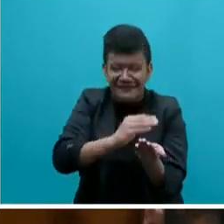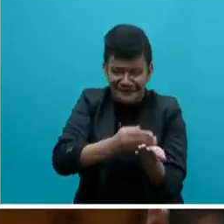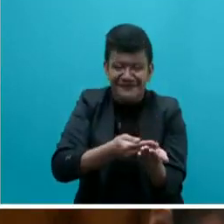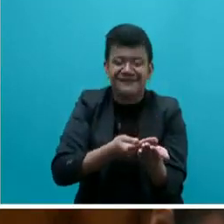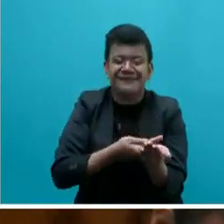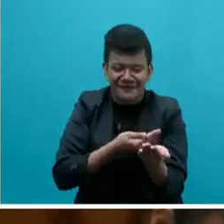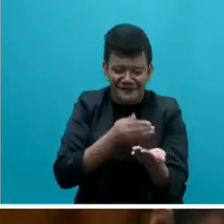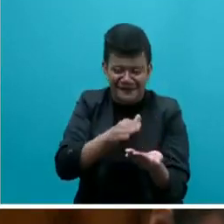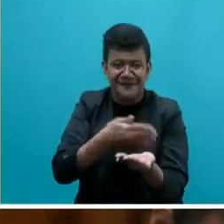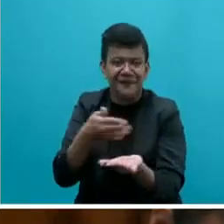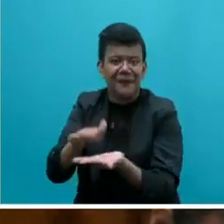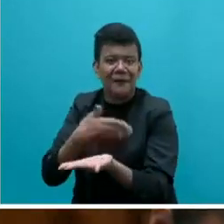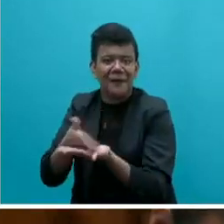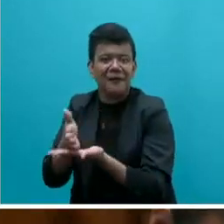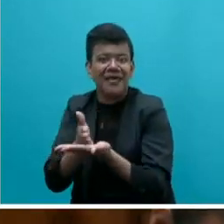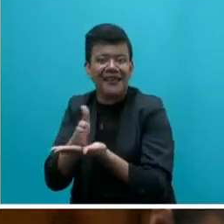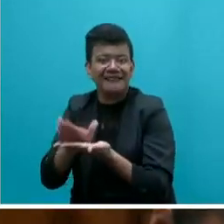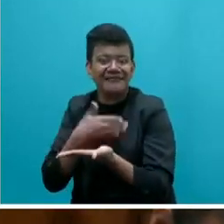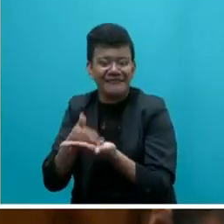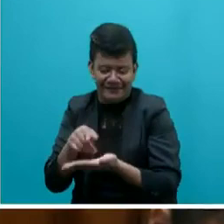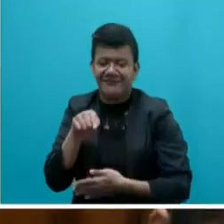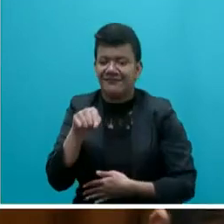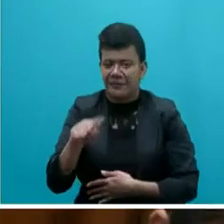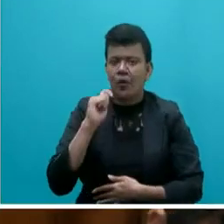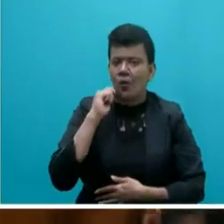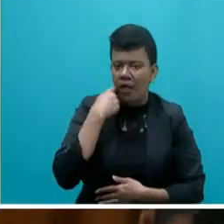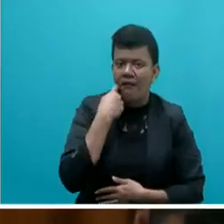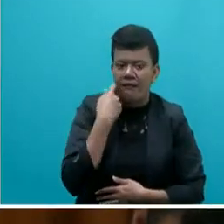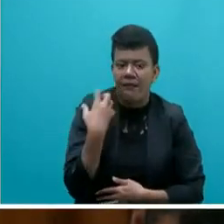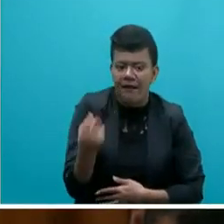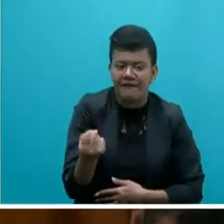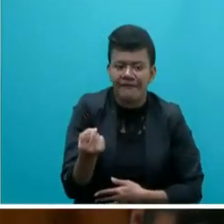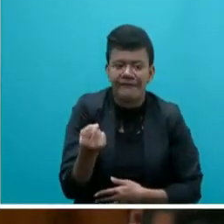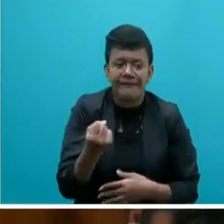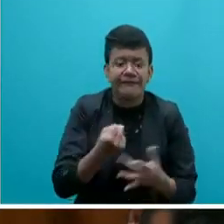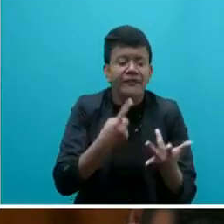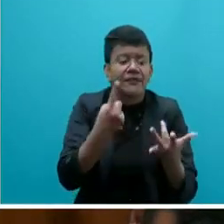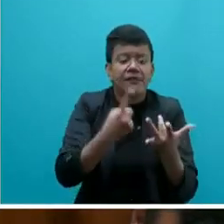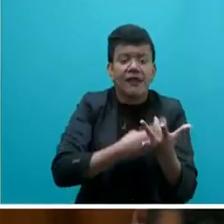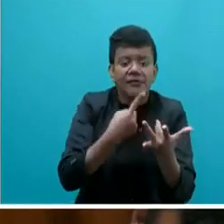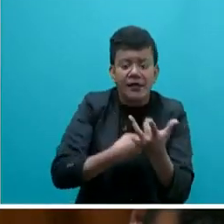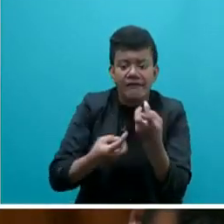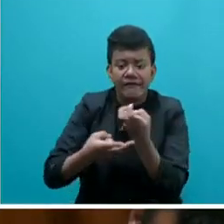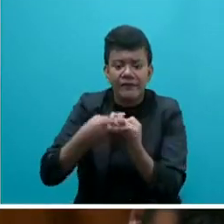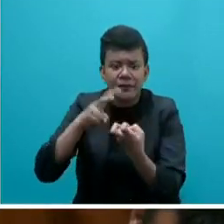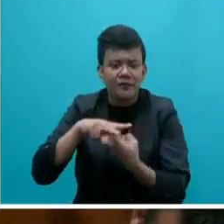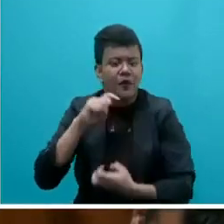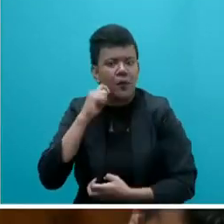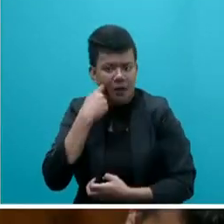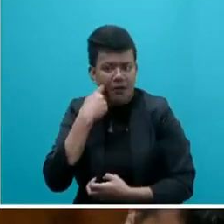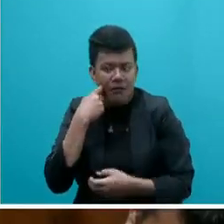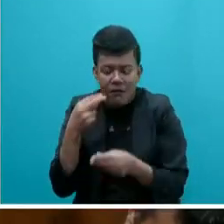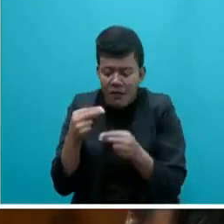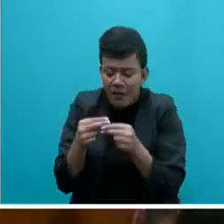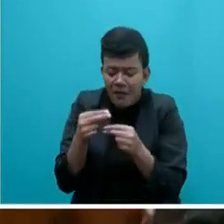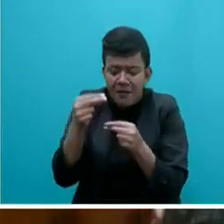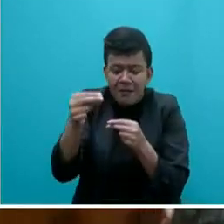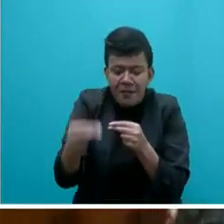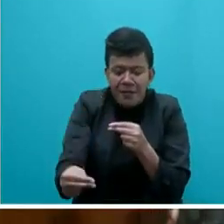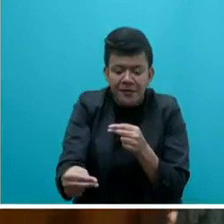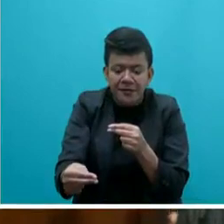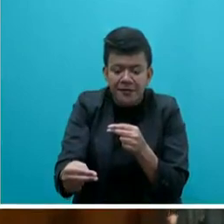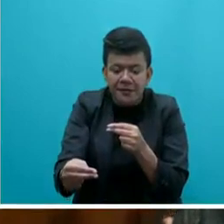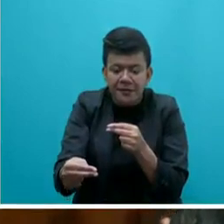5 new breadfruit orchards will be established before July 2020. 3 citrus orchards will be established before July